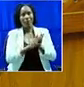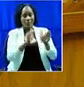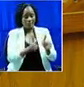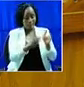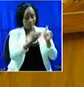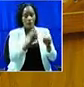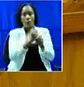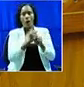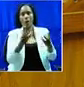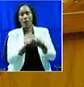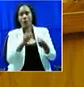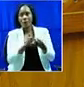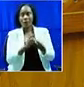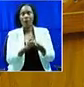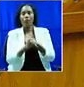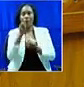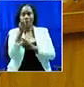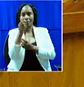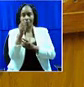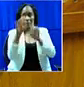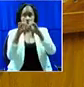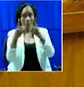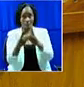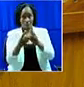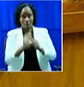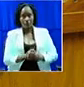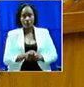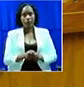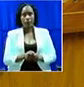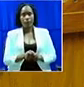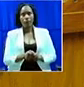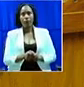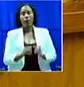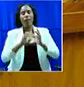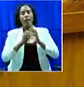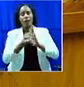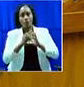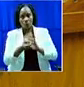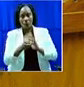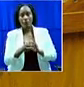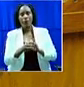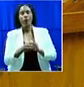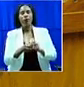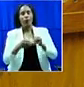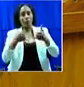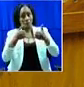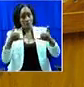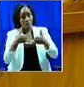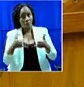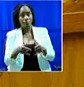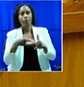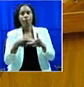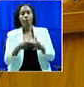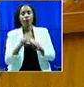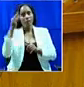Treasury. The combined effort of the measures taken by government and its social